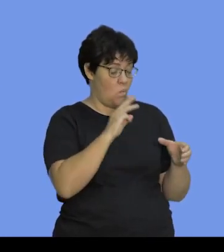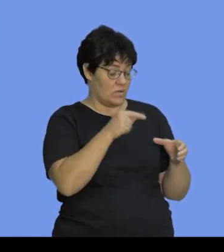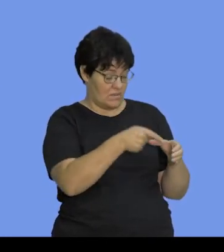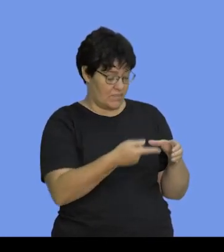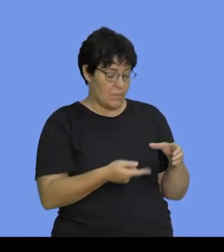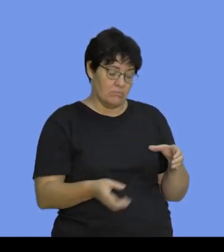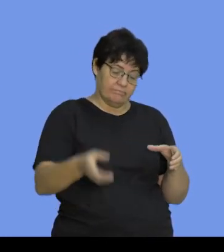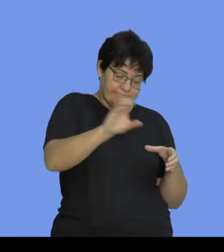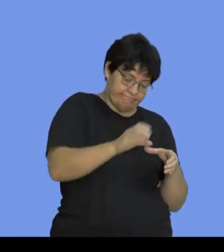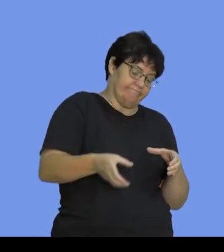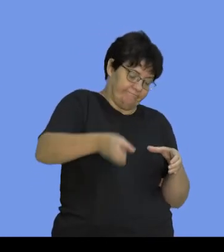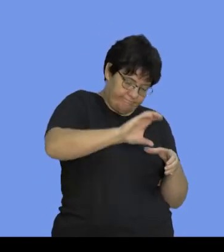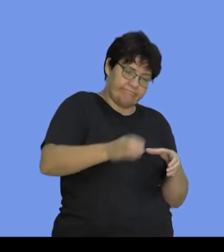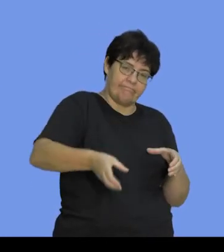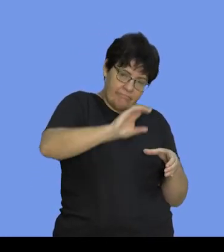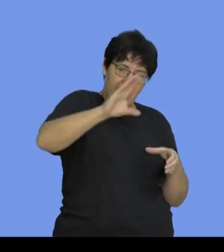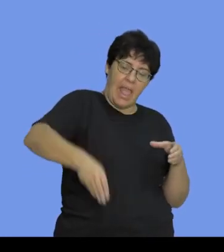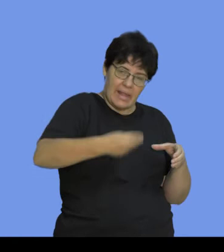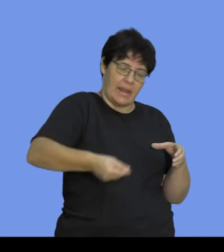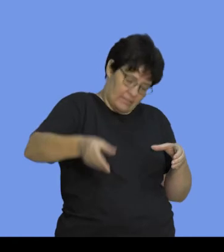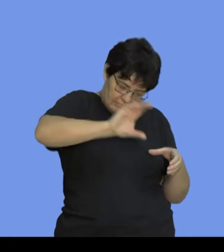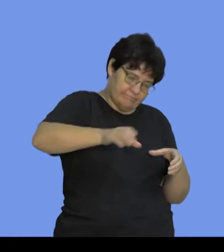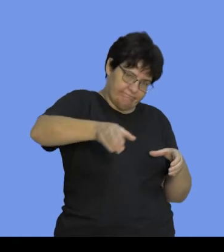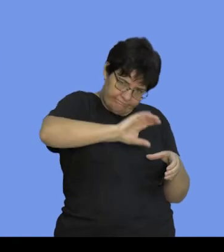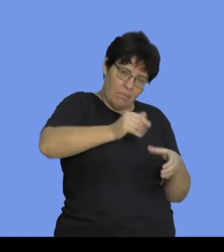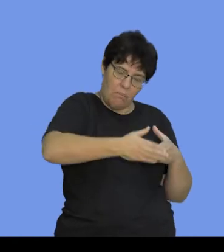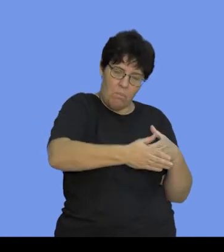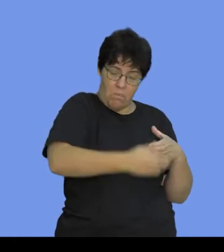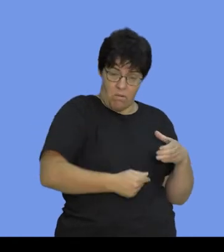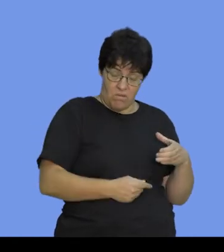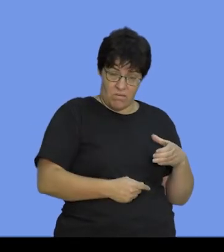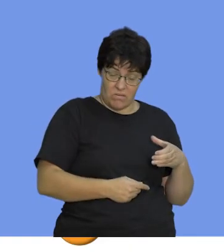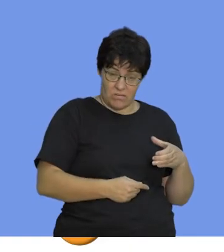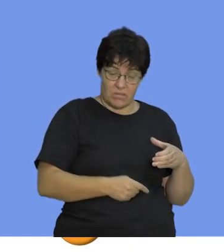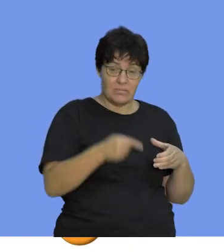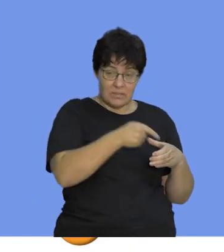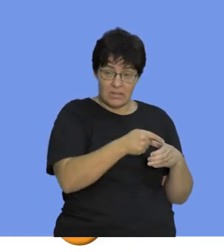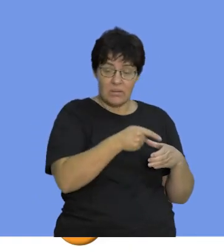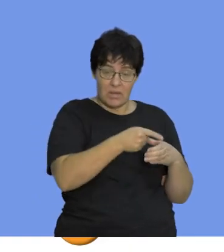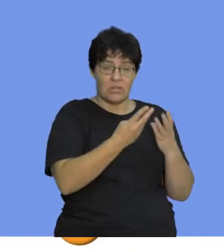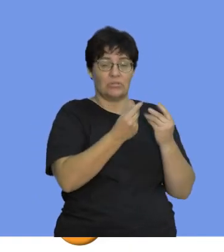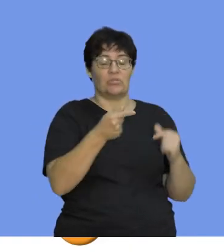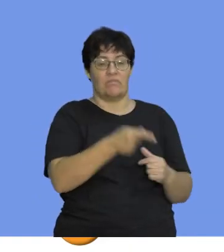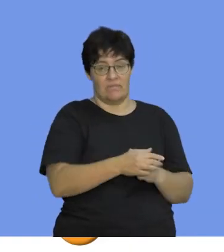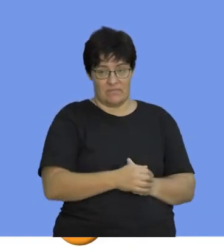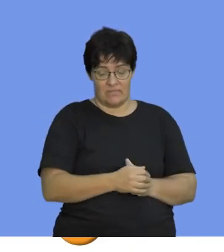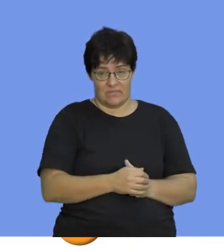we keep adding more solid to it. Remember, the solid must actually dissolve in